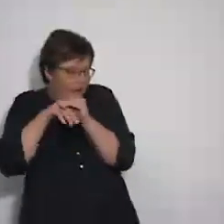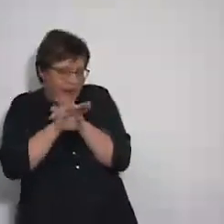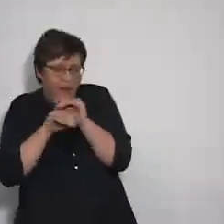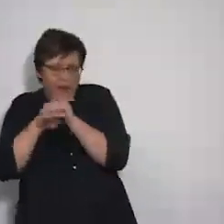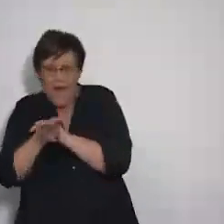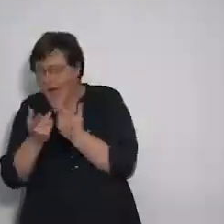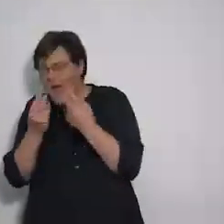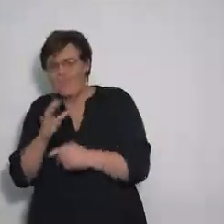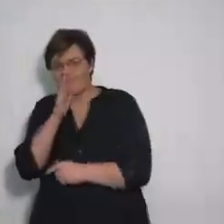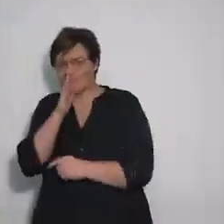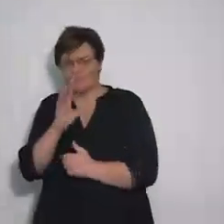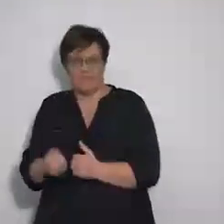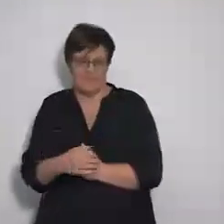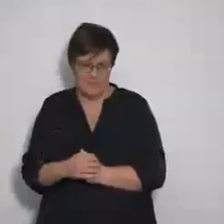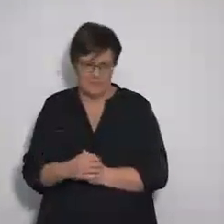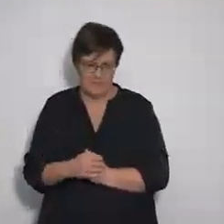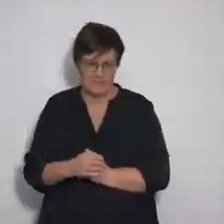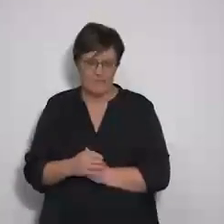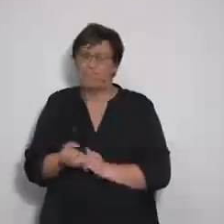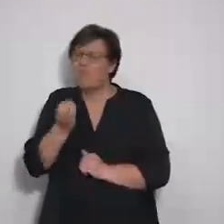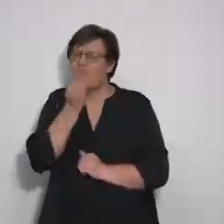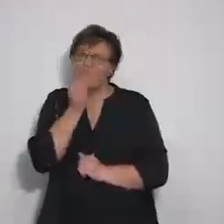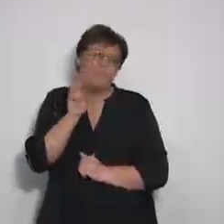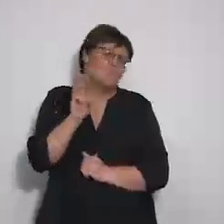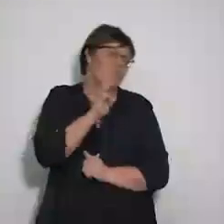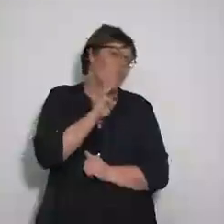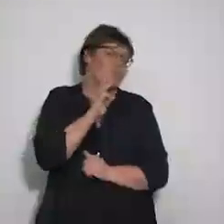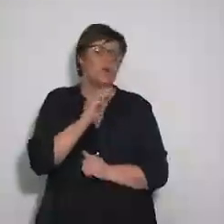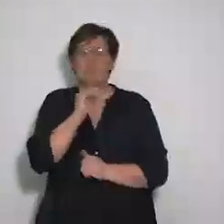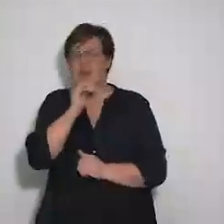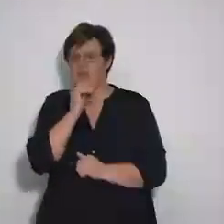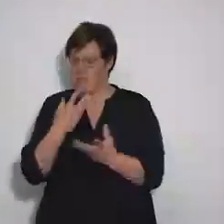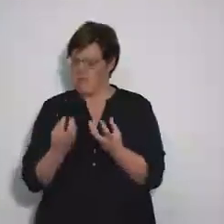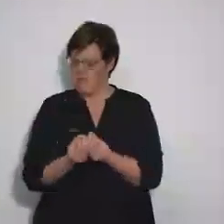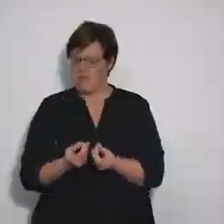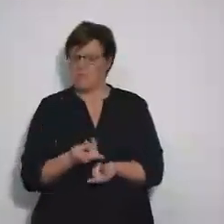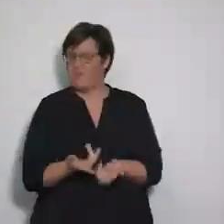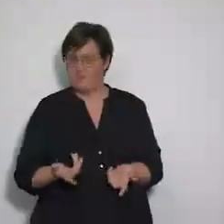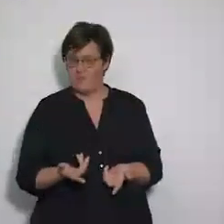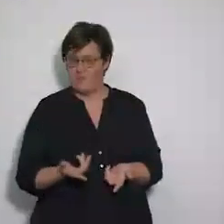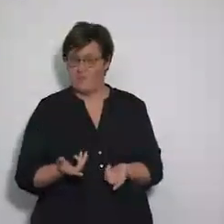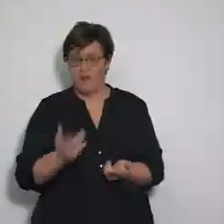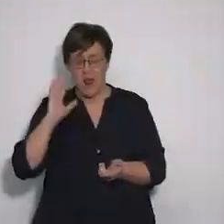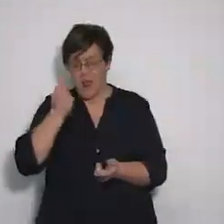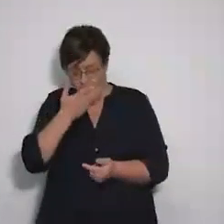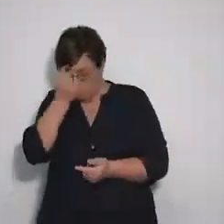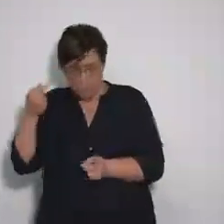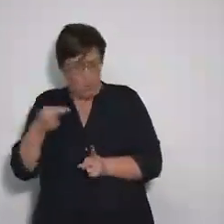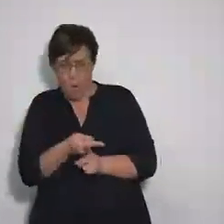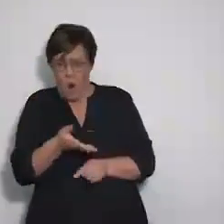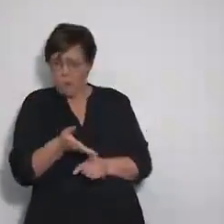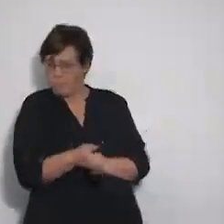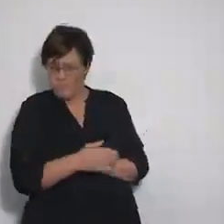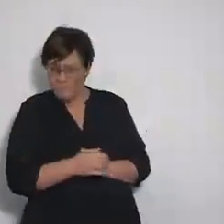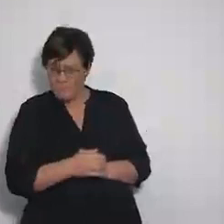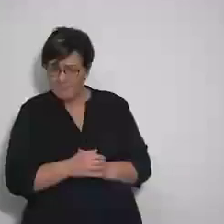shelter places, there are food and water is plentiful. The predators don't